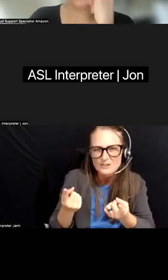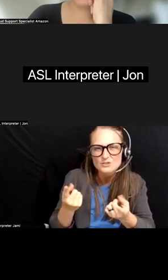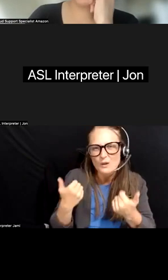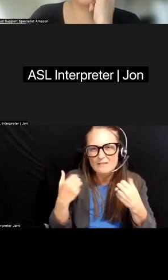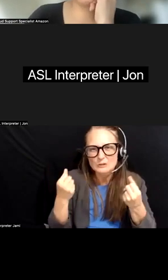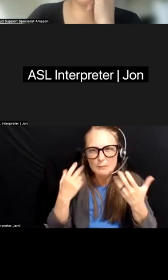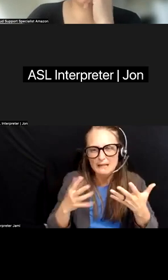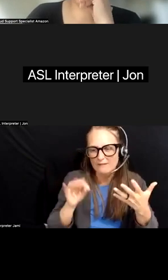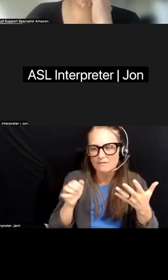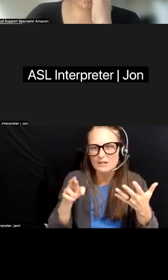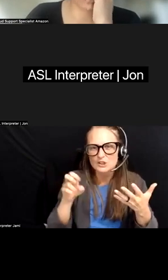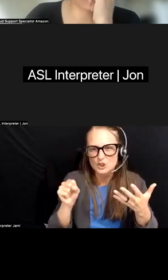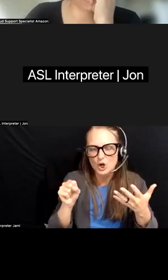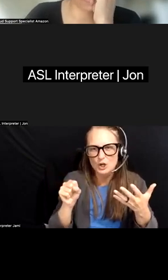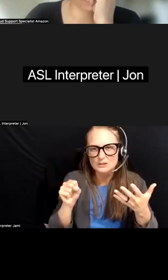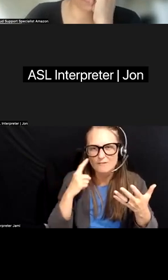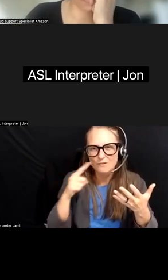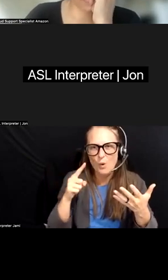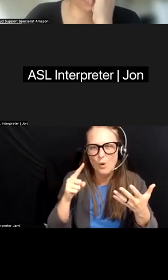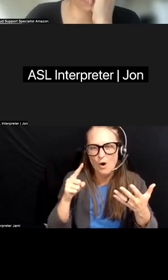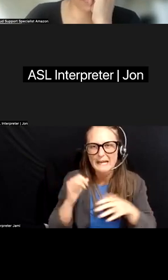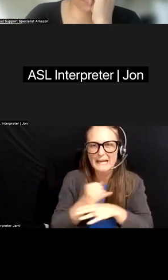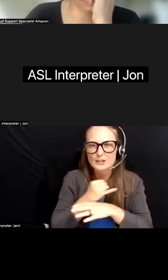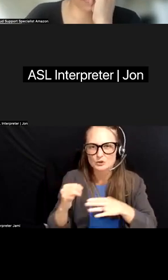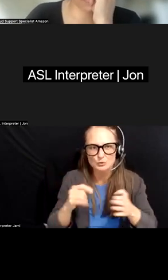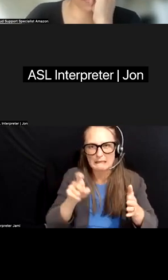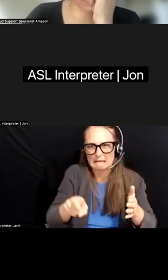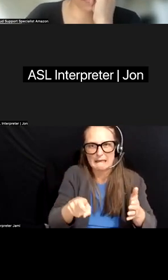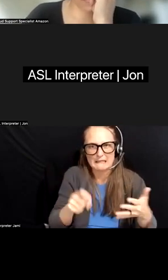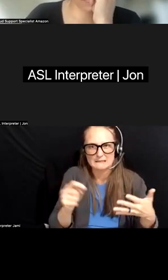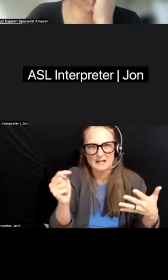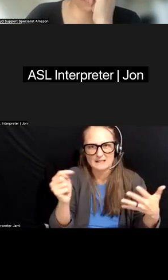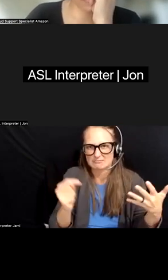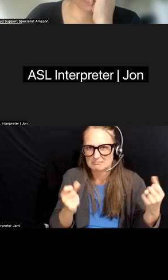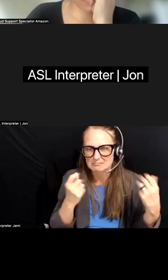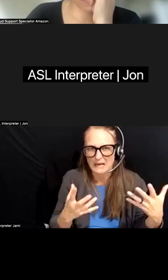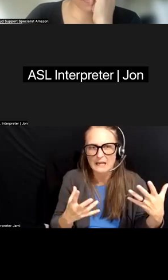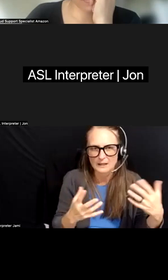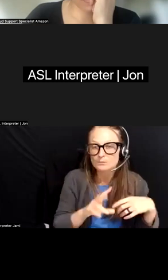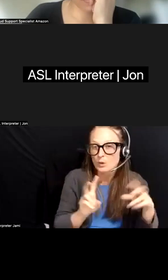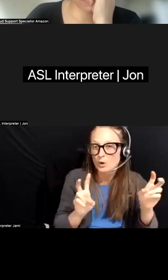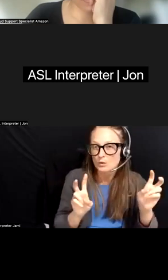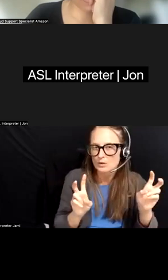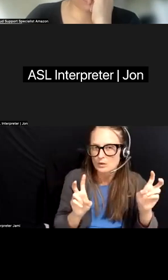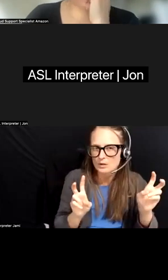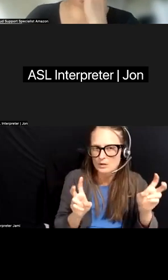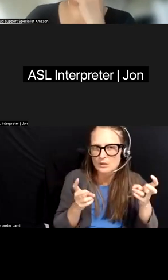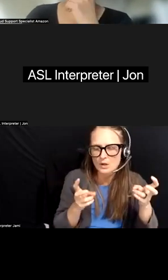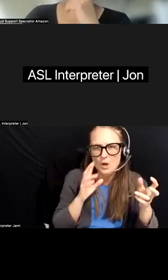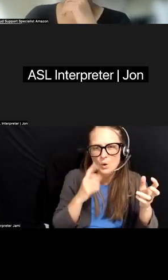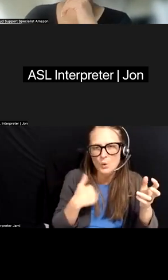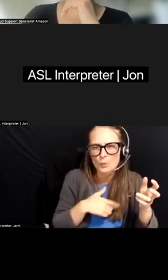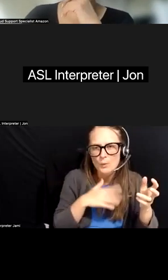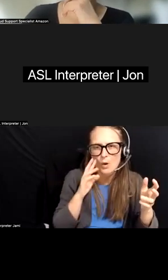industry needs. And some of the topics we're going to address, this is an intro slide. We're going to look at